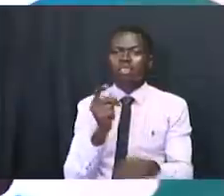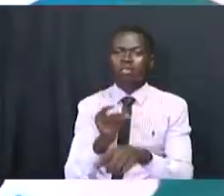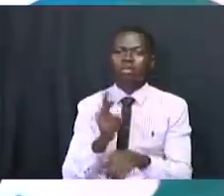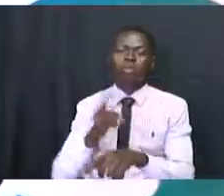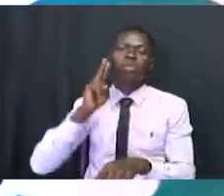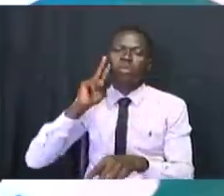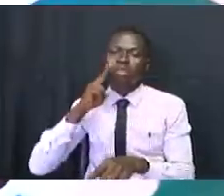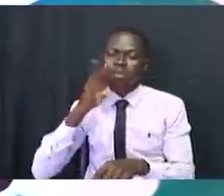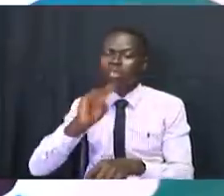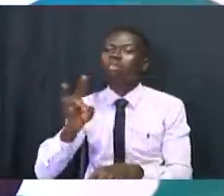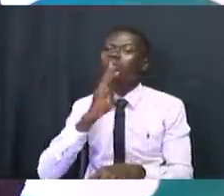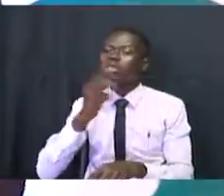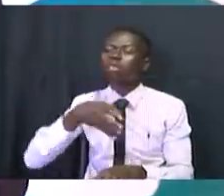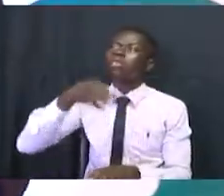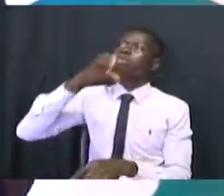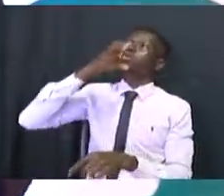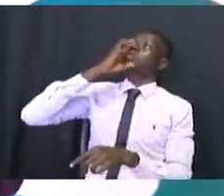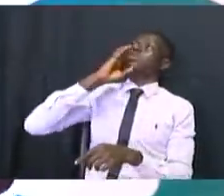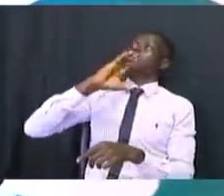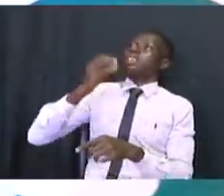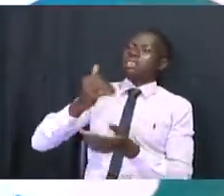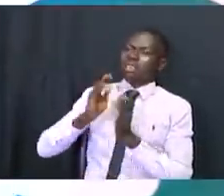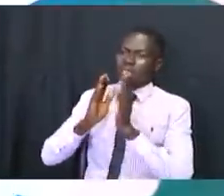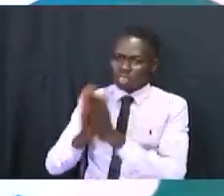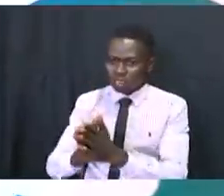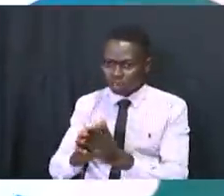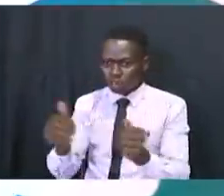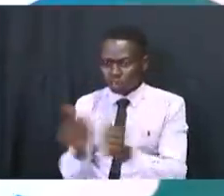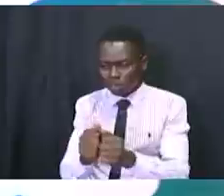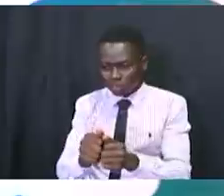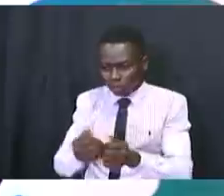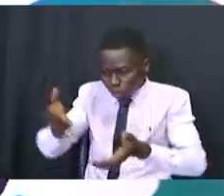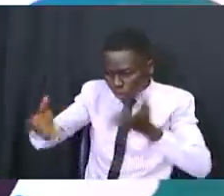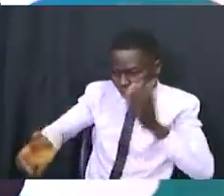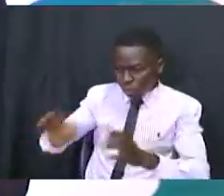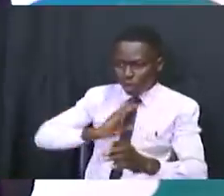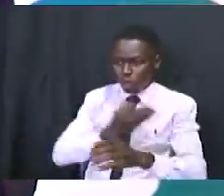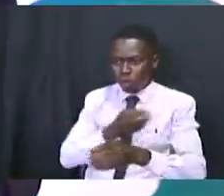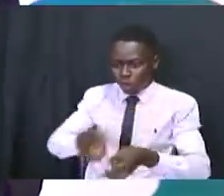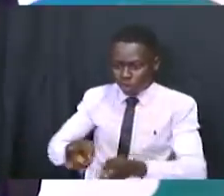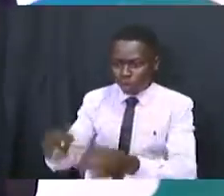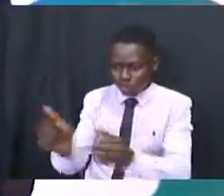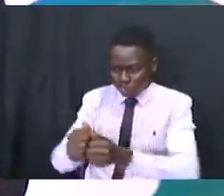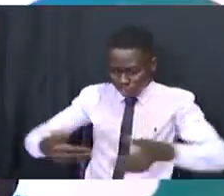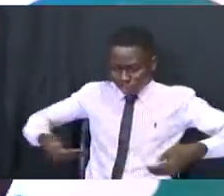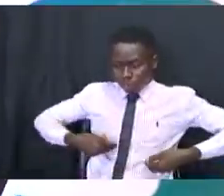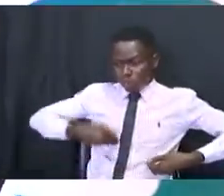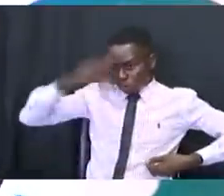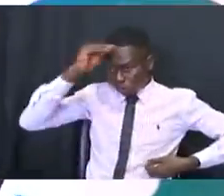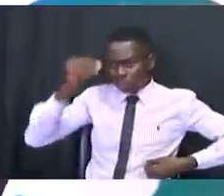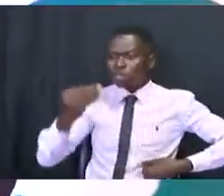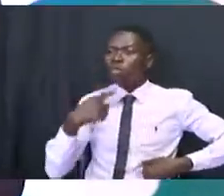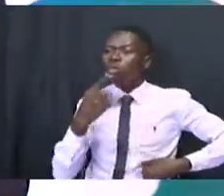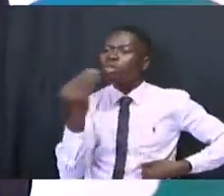to drink. Then compare our appearance with that of the young men who eat the royal food